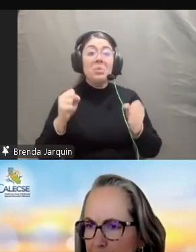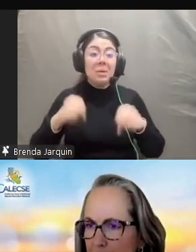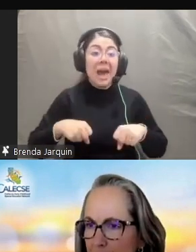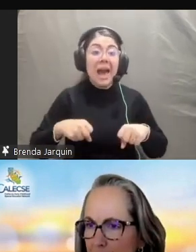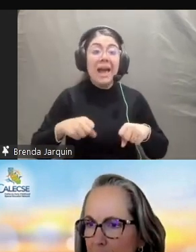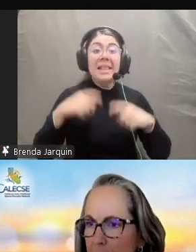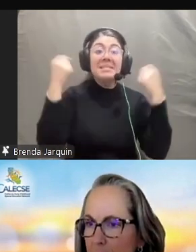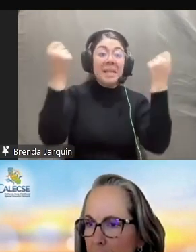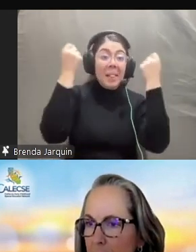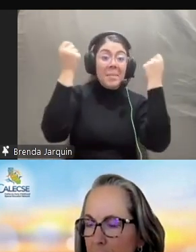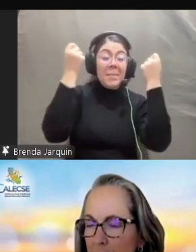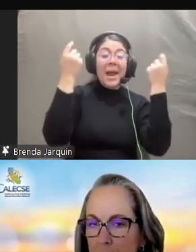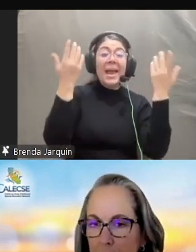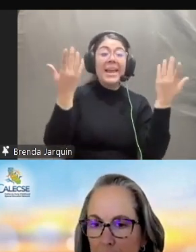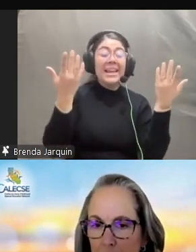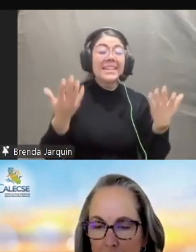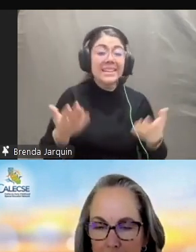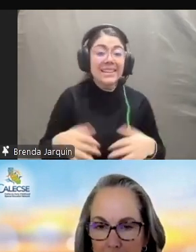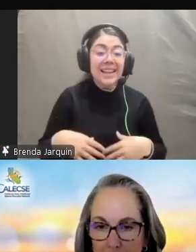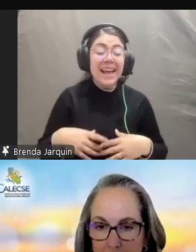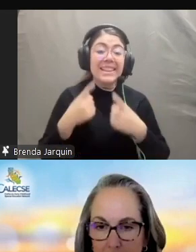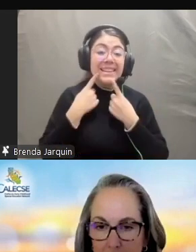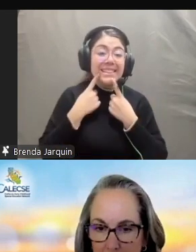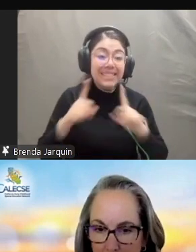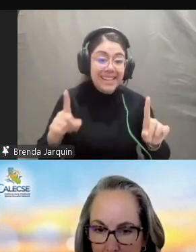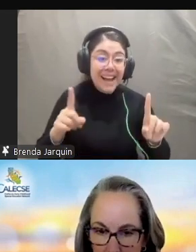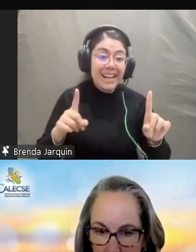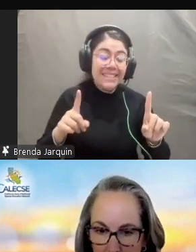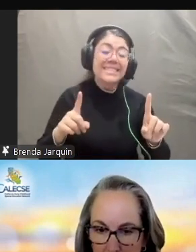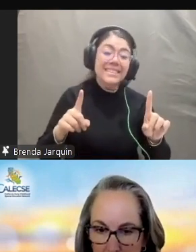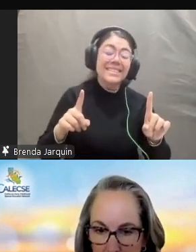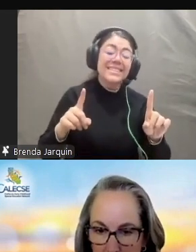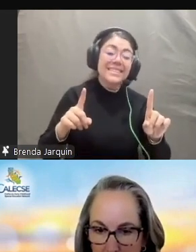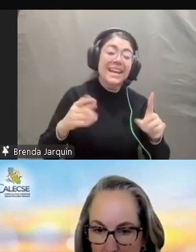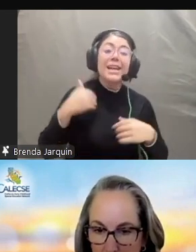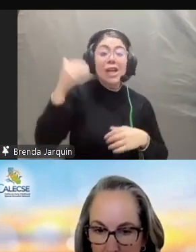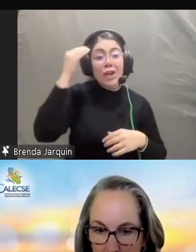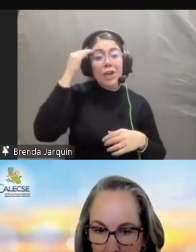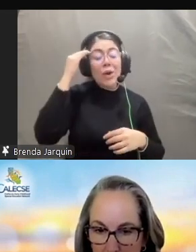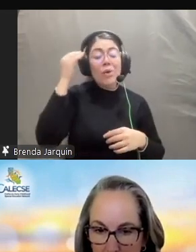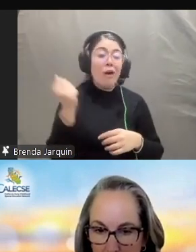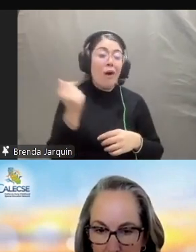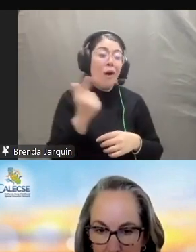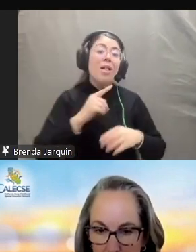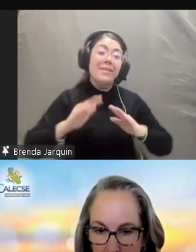working to make sure that all of our little ones are getting transitioned timely.